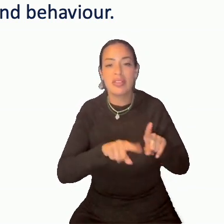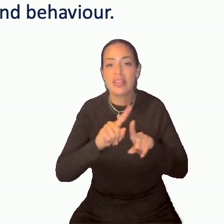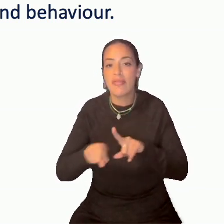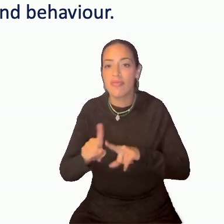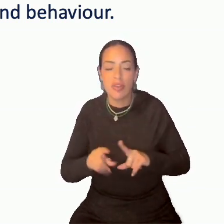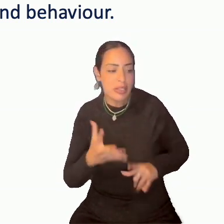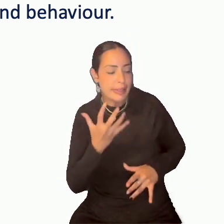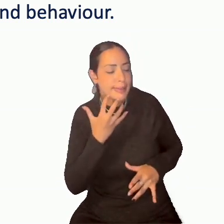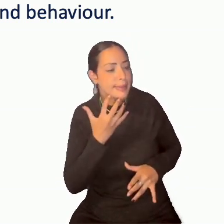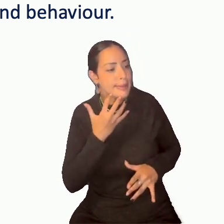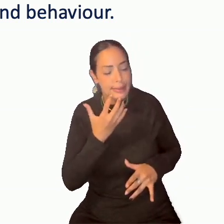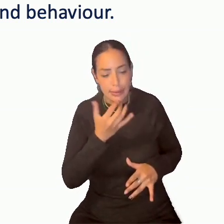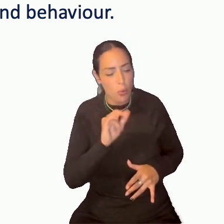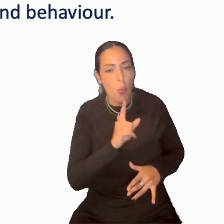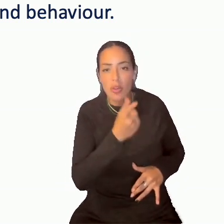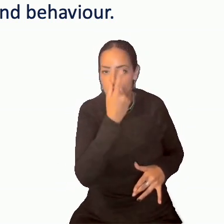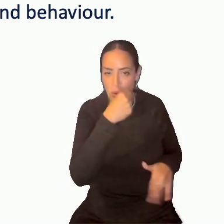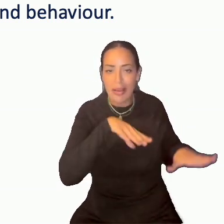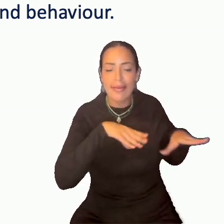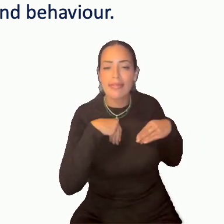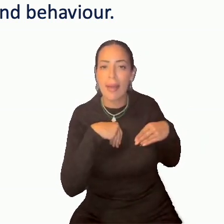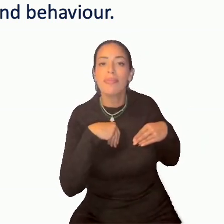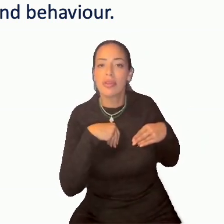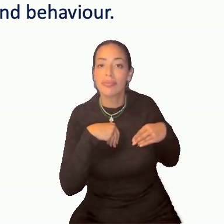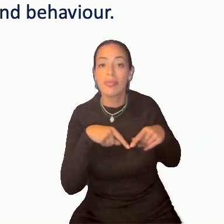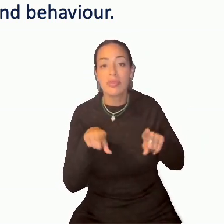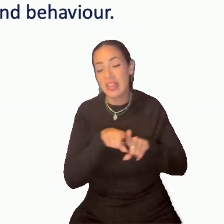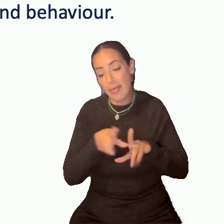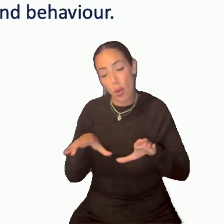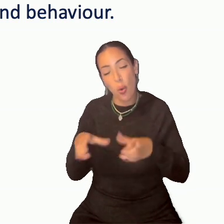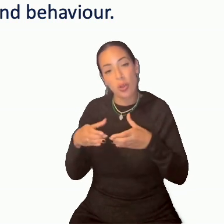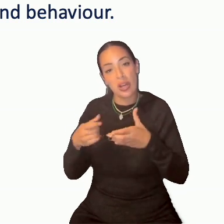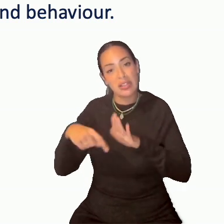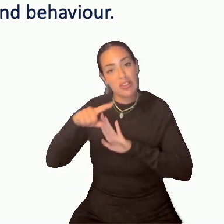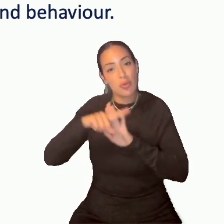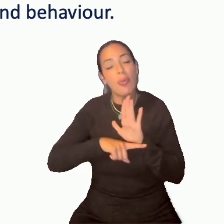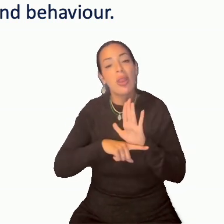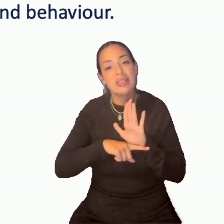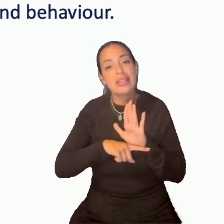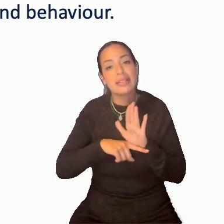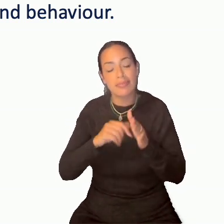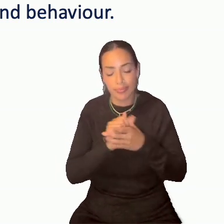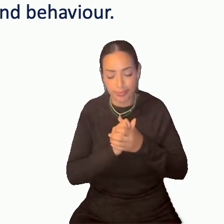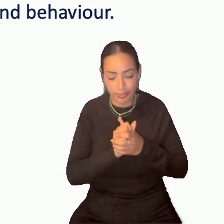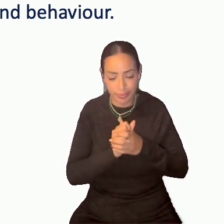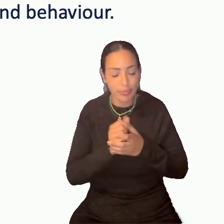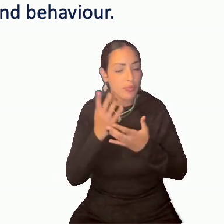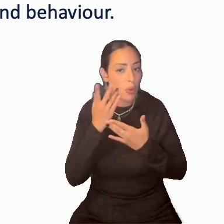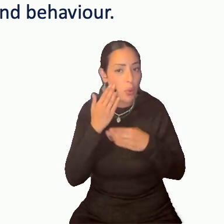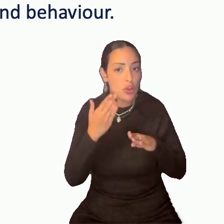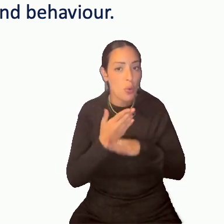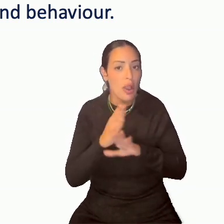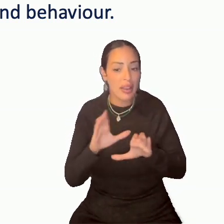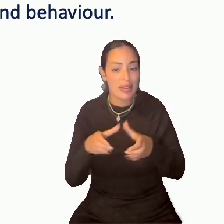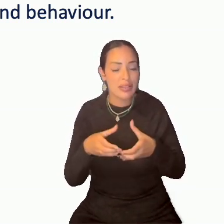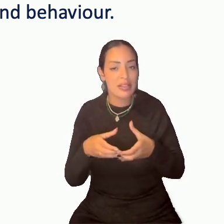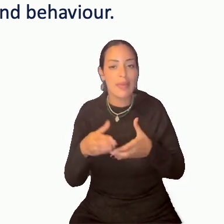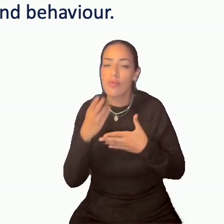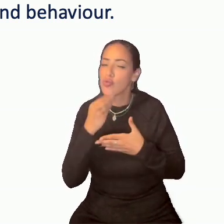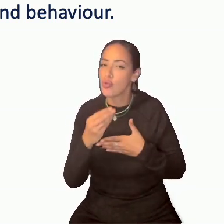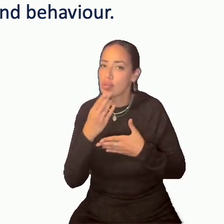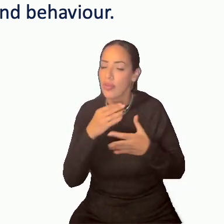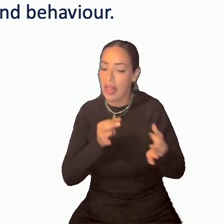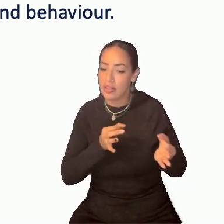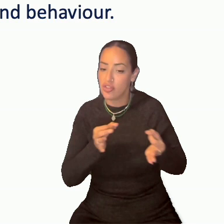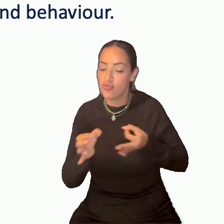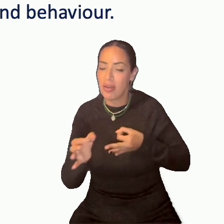able, expected, and willing to tolerate, as will the organisation that you represent. This is where working as a team can be really useful,